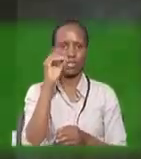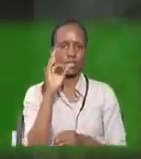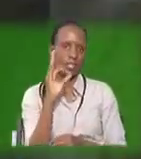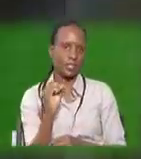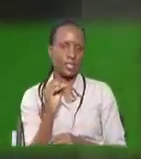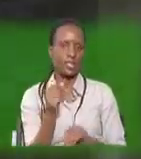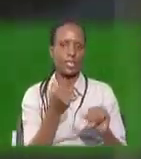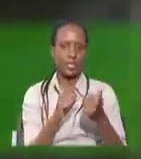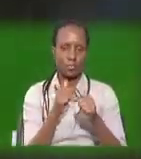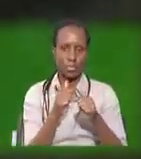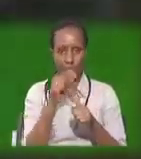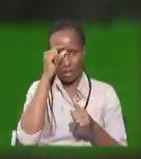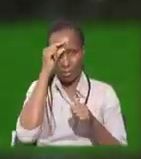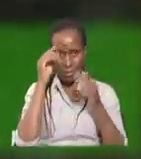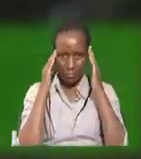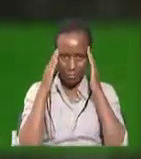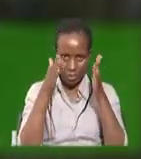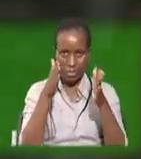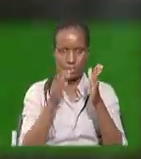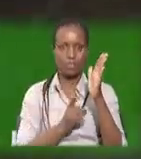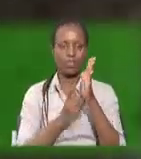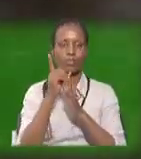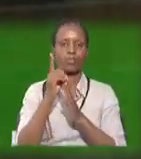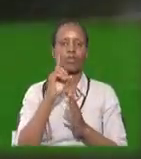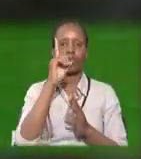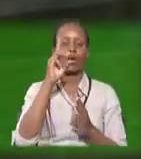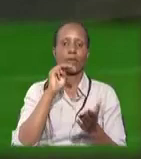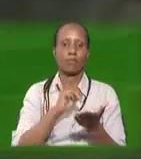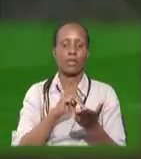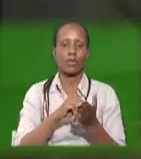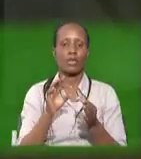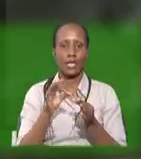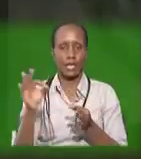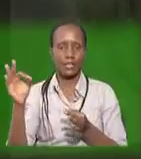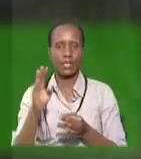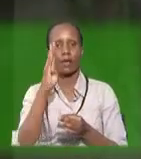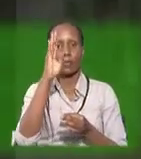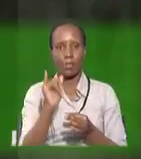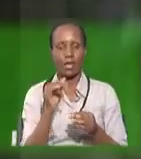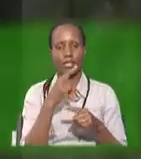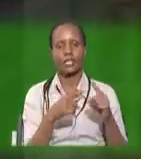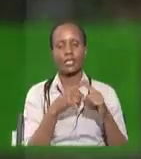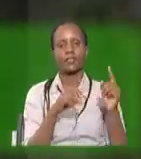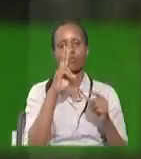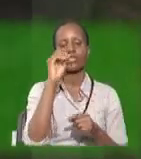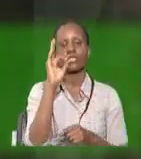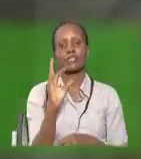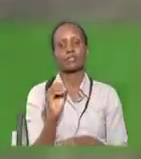which it focused on development of 1 million acres, but by the year